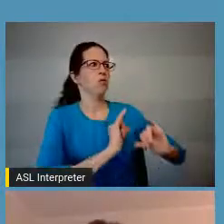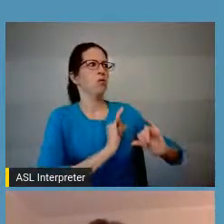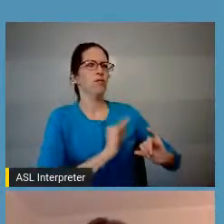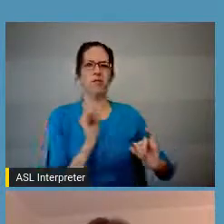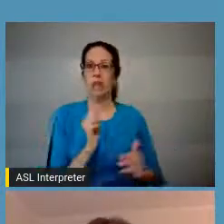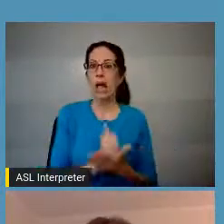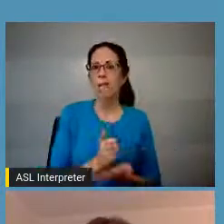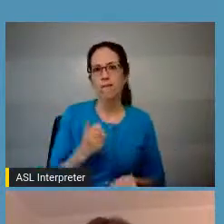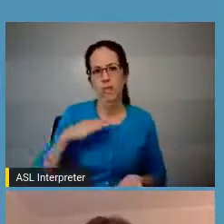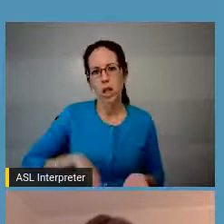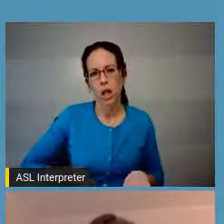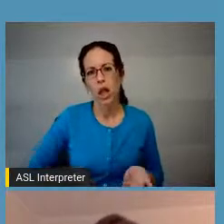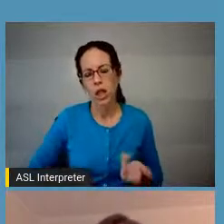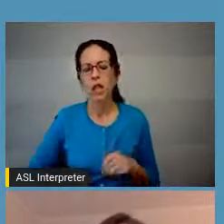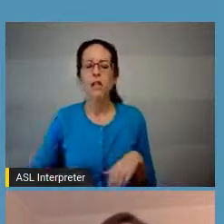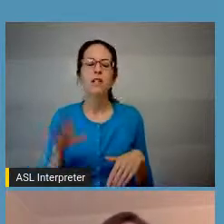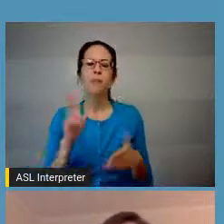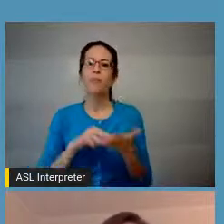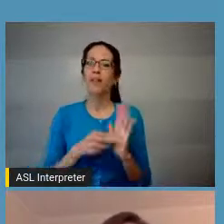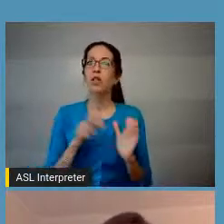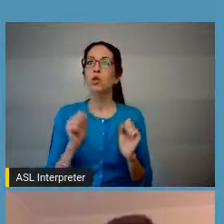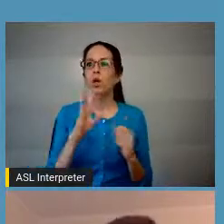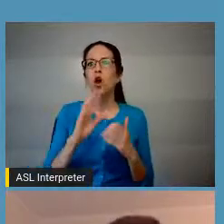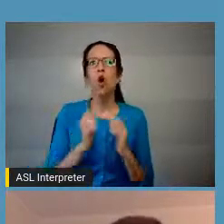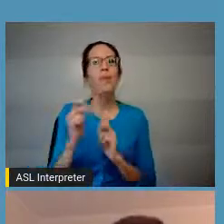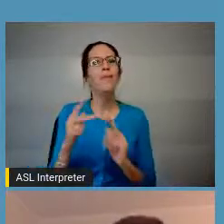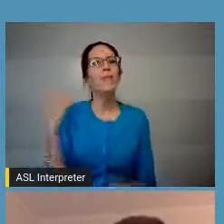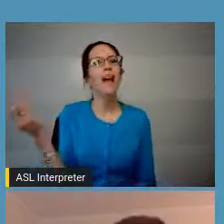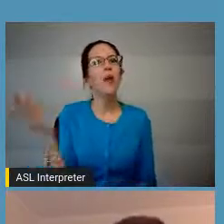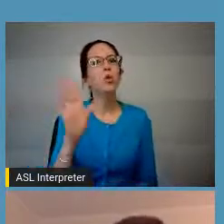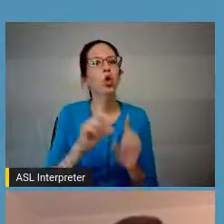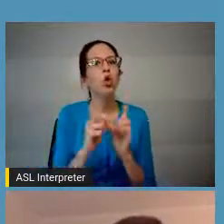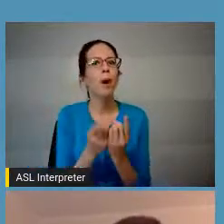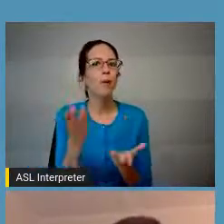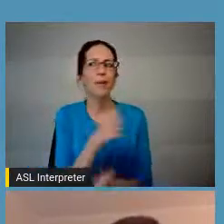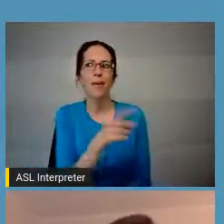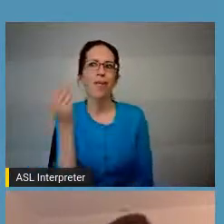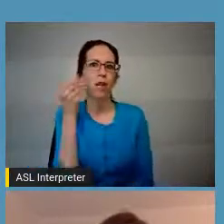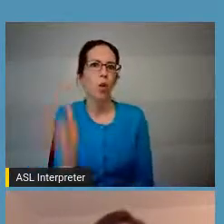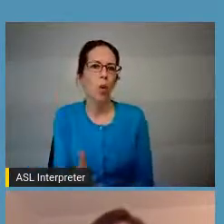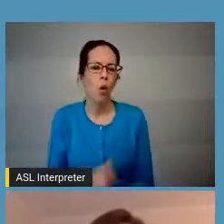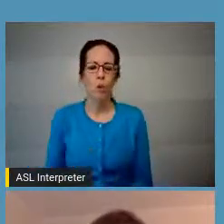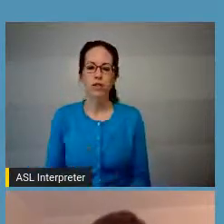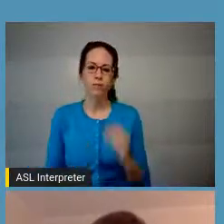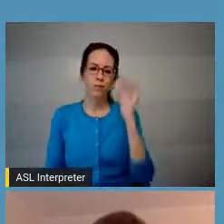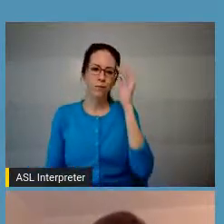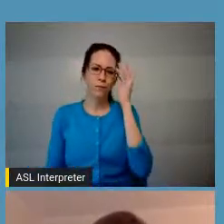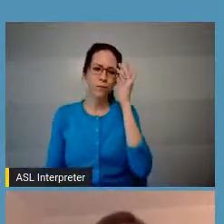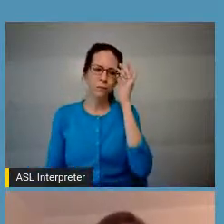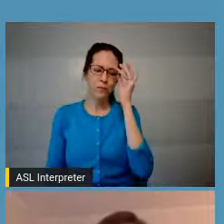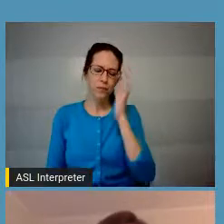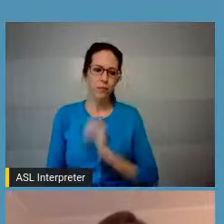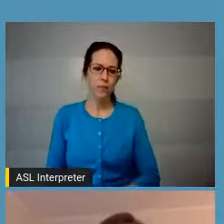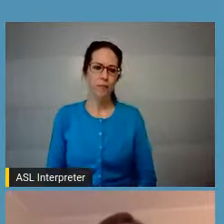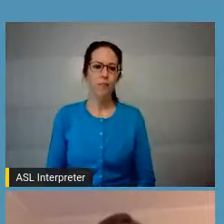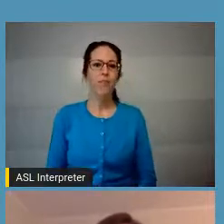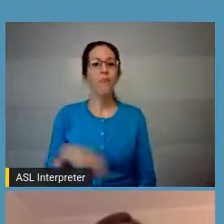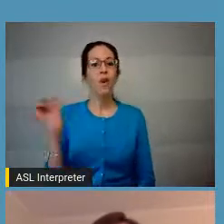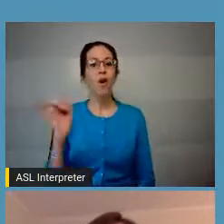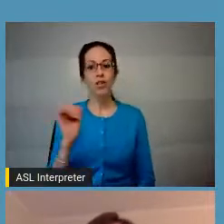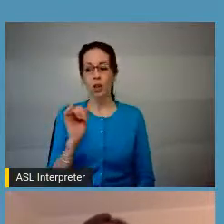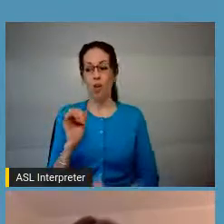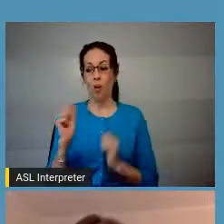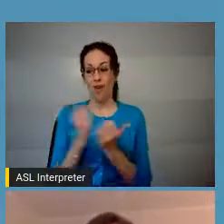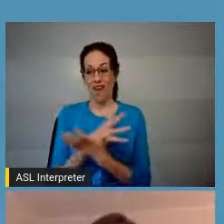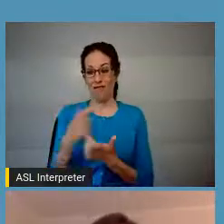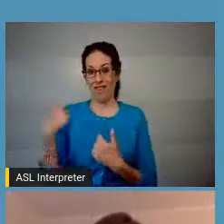people outside your department who may not know. It is also good to have all of these things that I've been talking